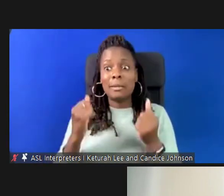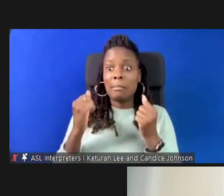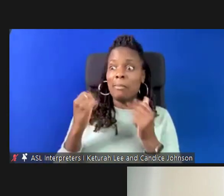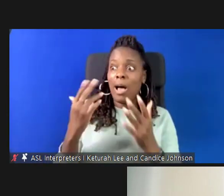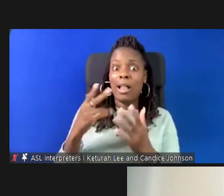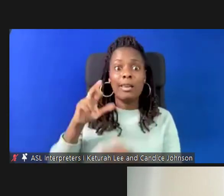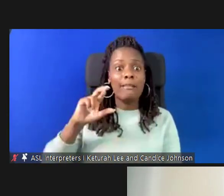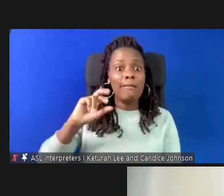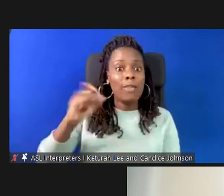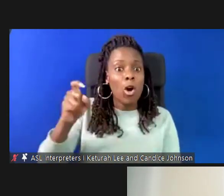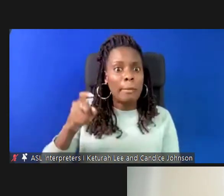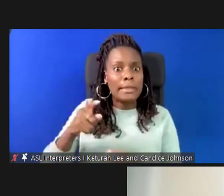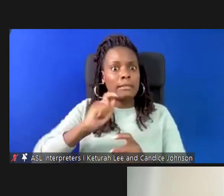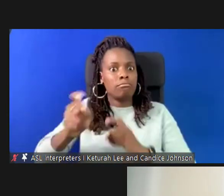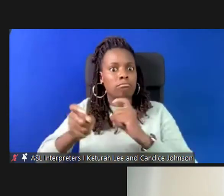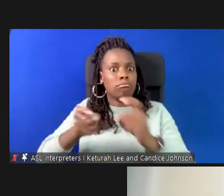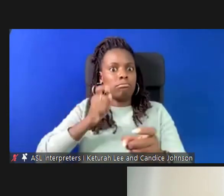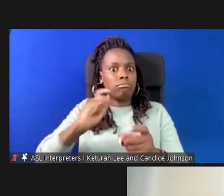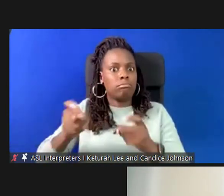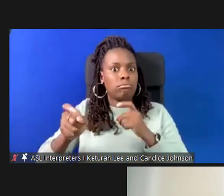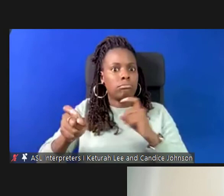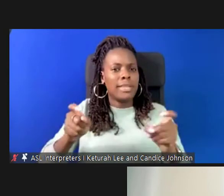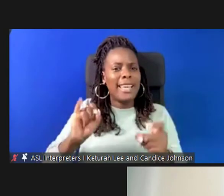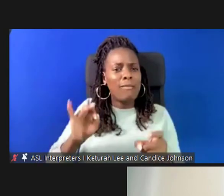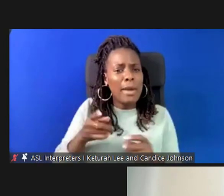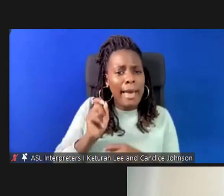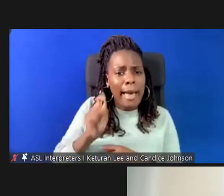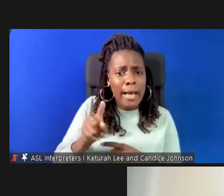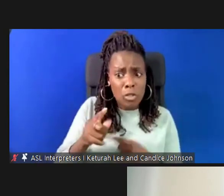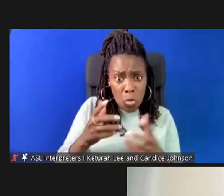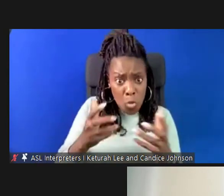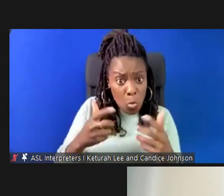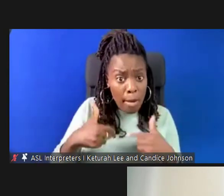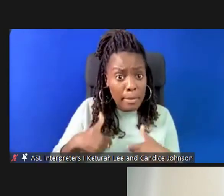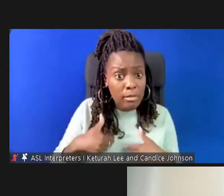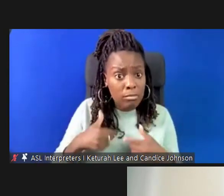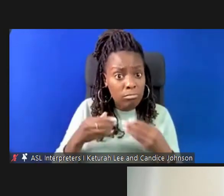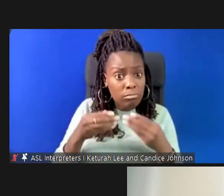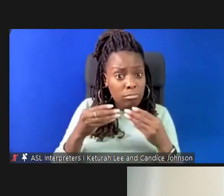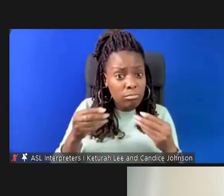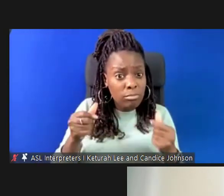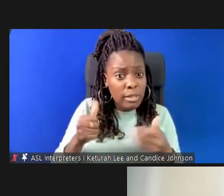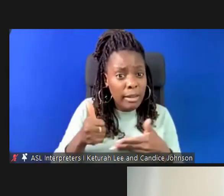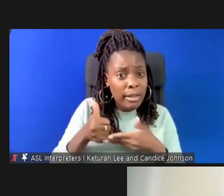something about it? Because often, when I have stopped with some of my patients and said, okay,